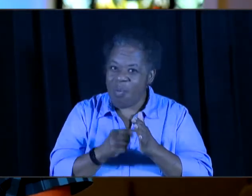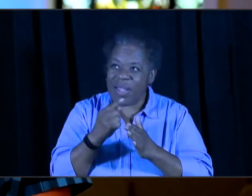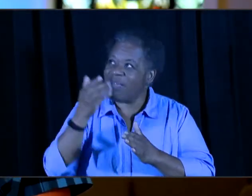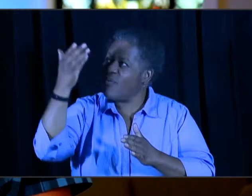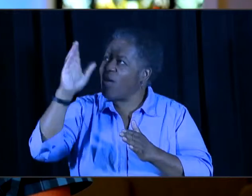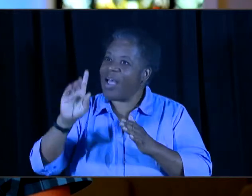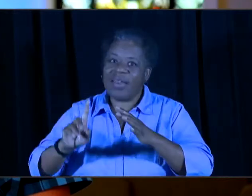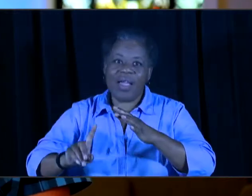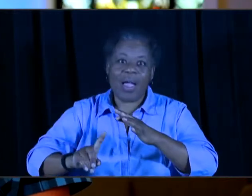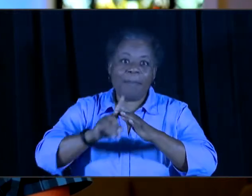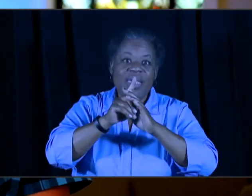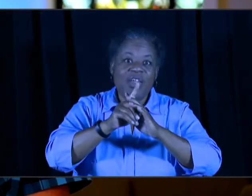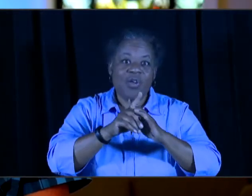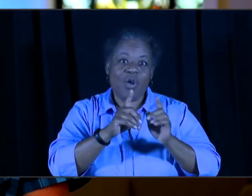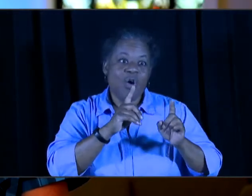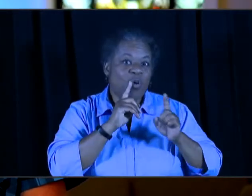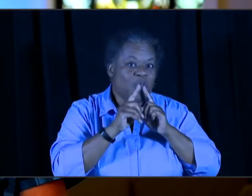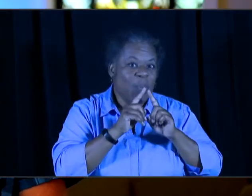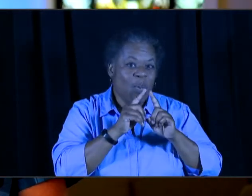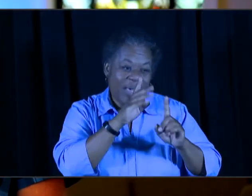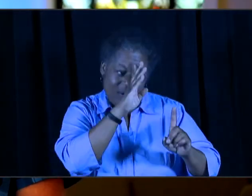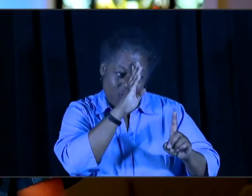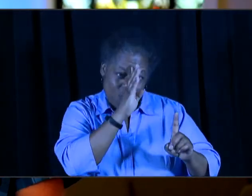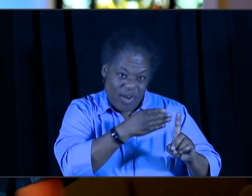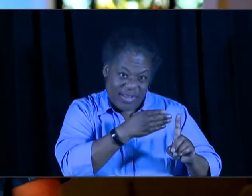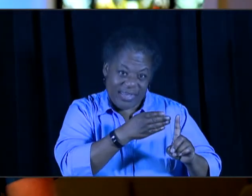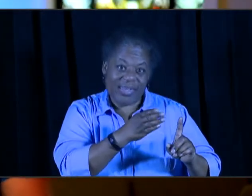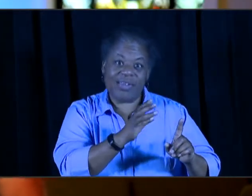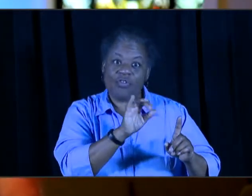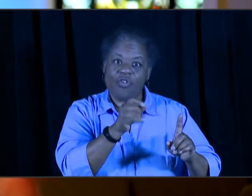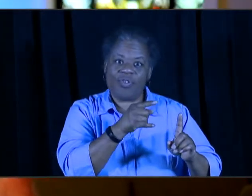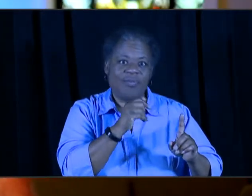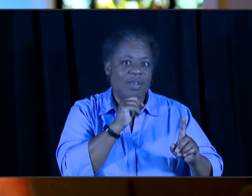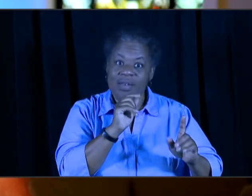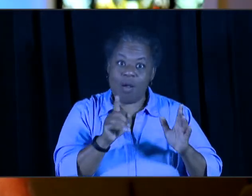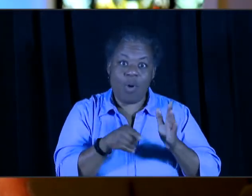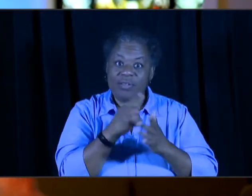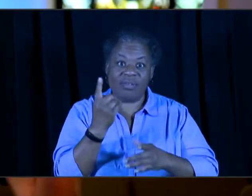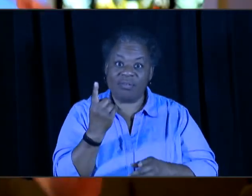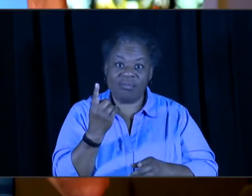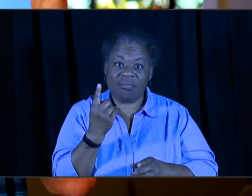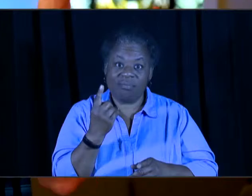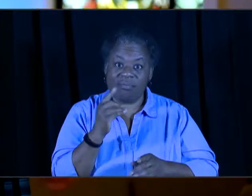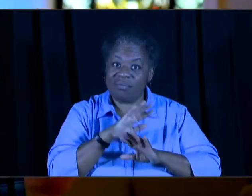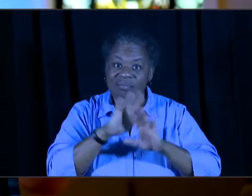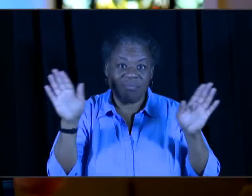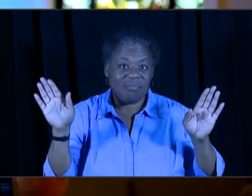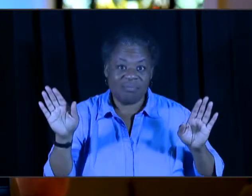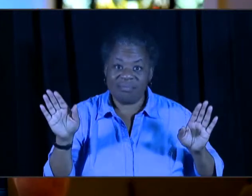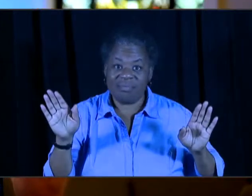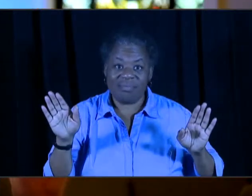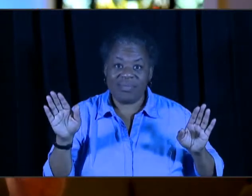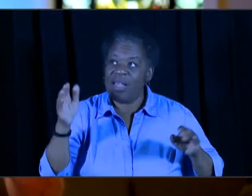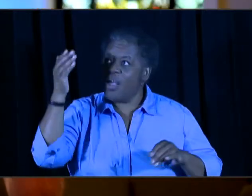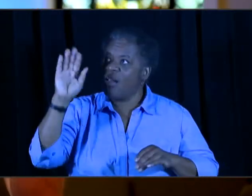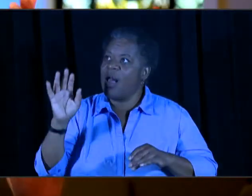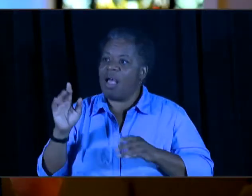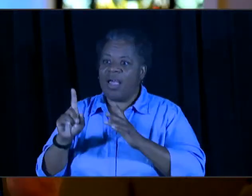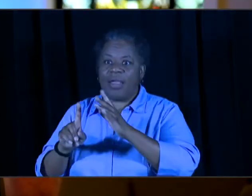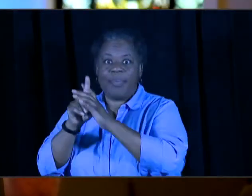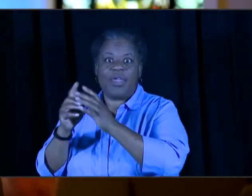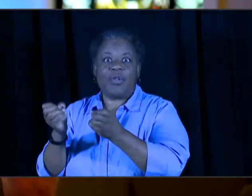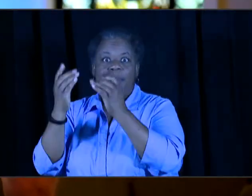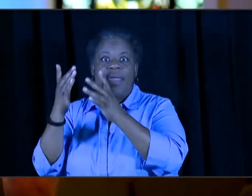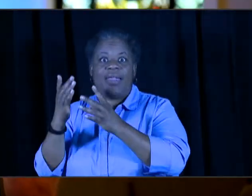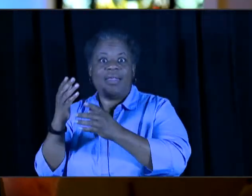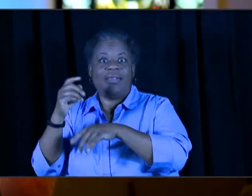appeared or spoken directly to Joseph. Not once. Now, God appeared many times and spoke